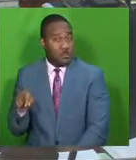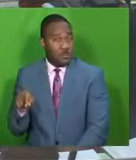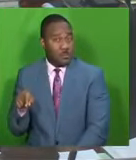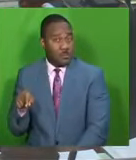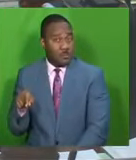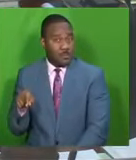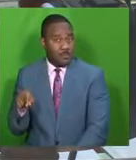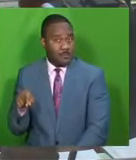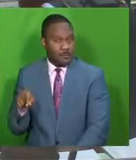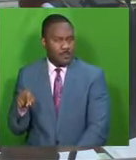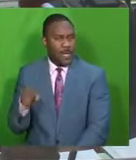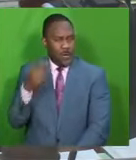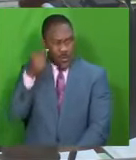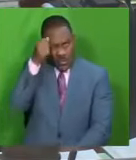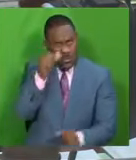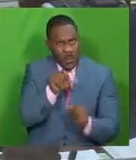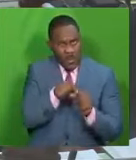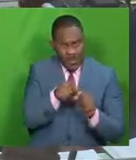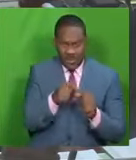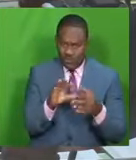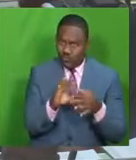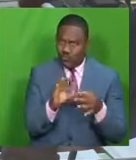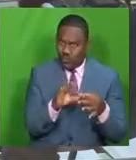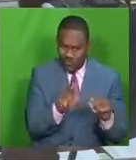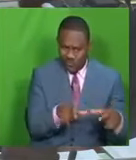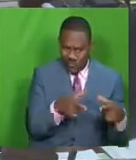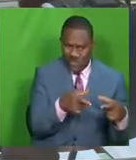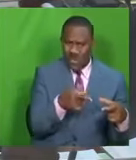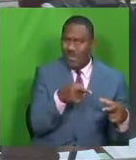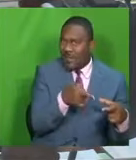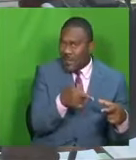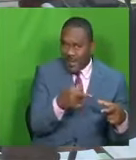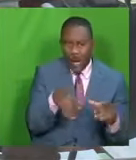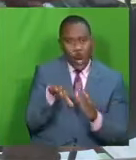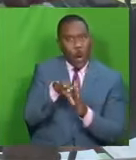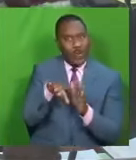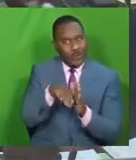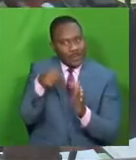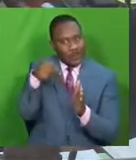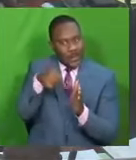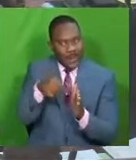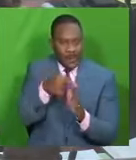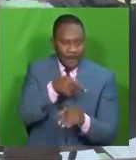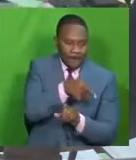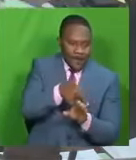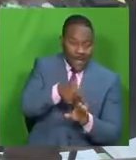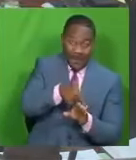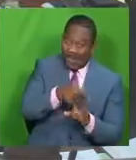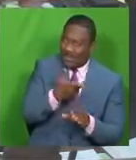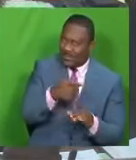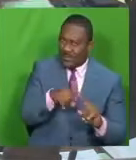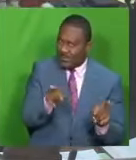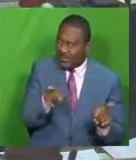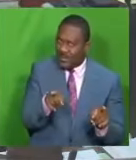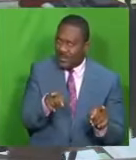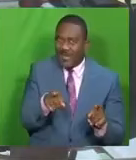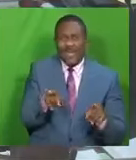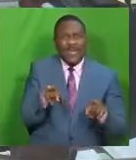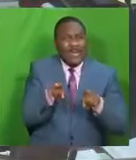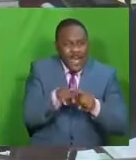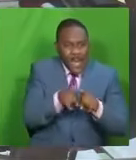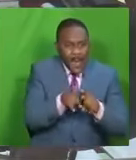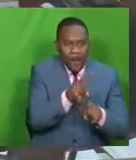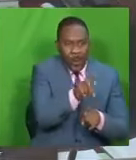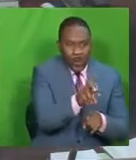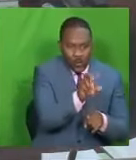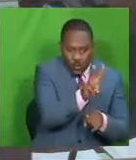says except as otherwise provided in this Constitution, and because they deal with the same subject matter, we